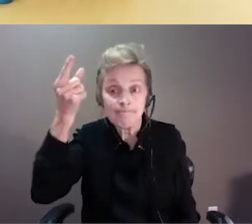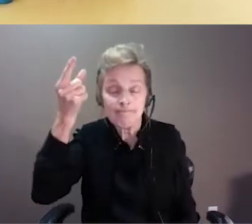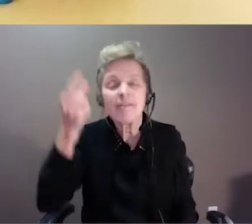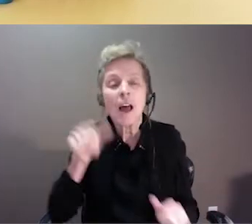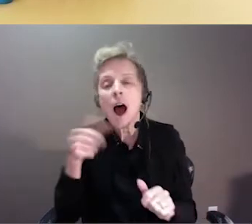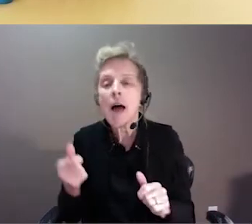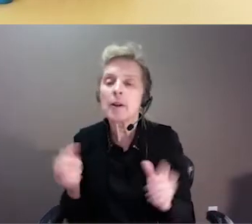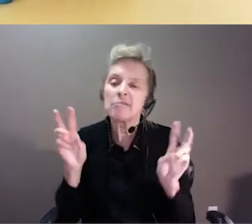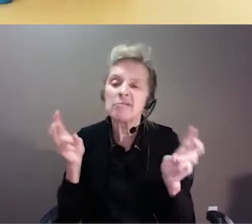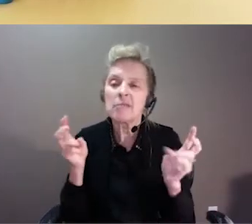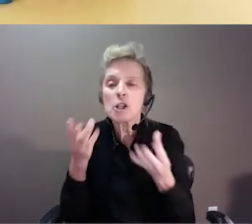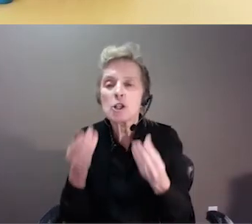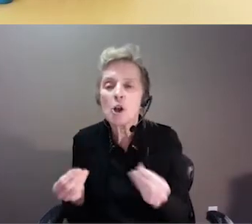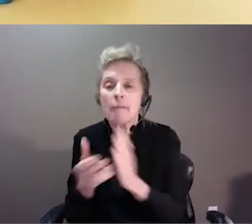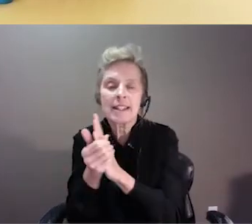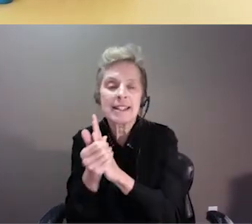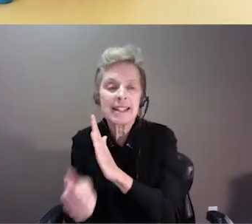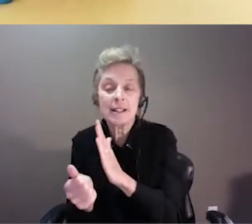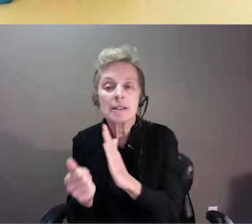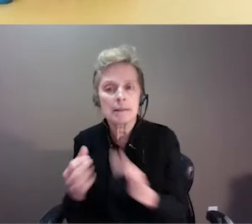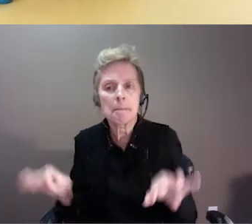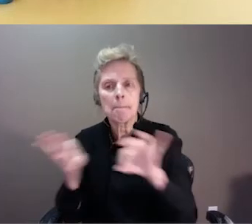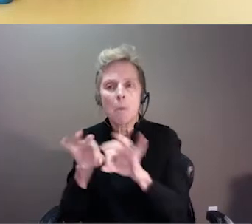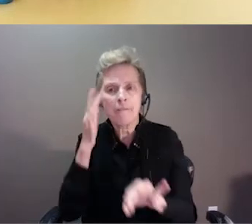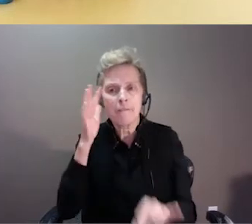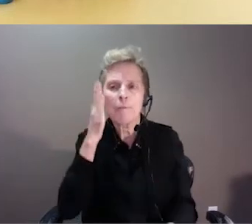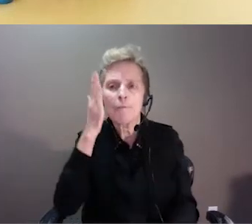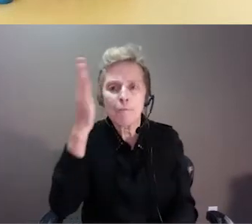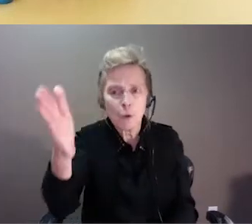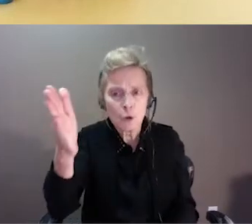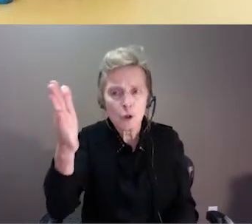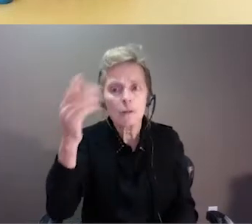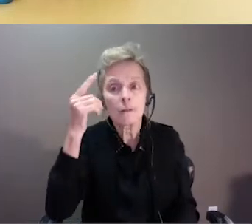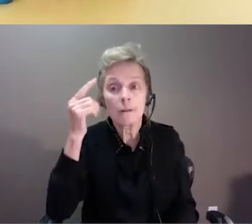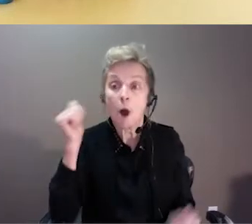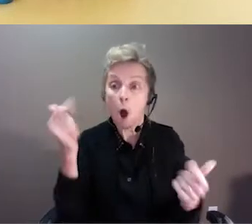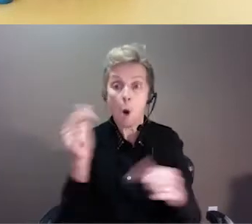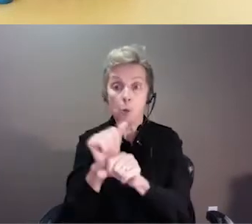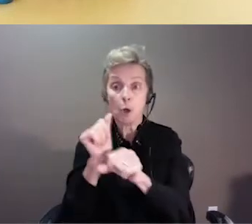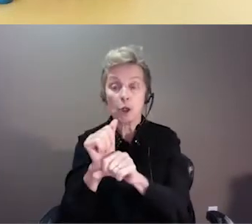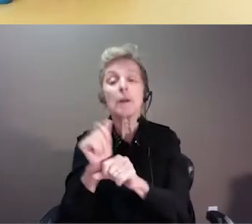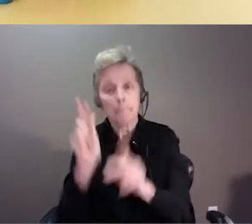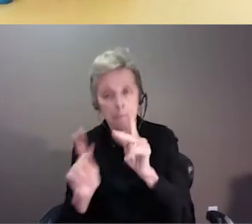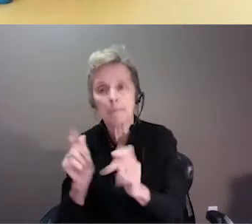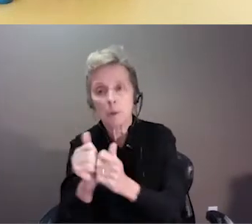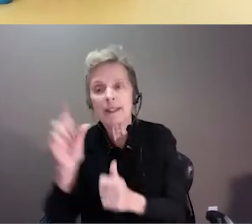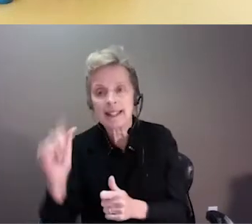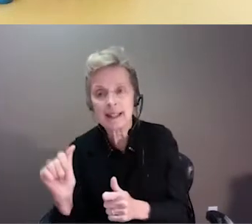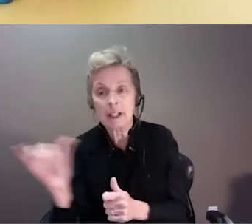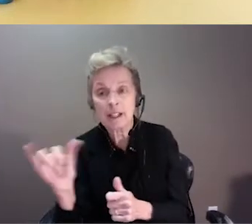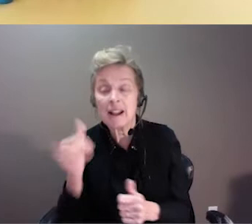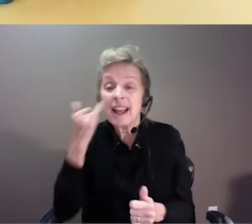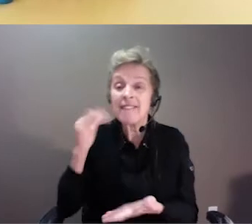are essential in the future work for all workers, especially people with disabilities. People with lower levels of skills or education